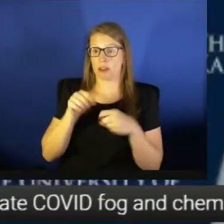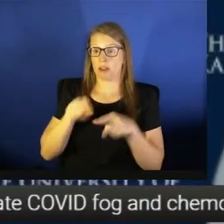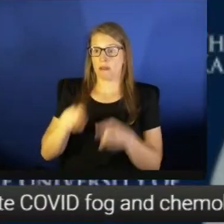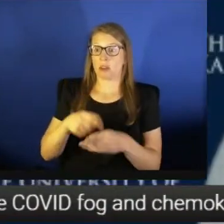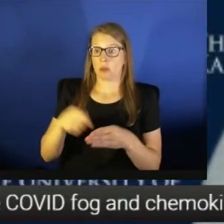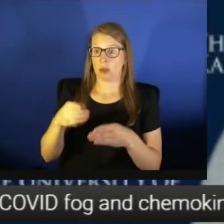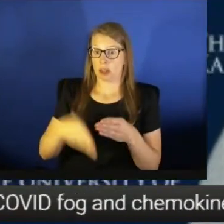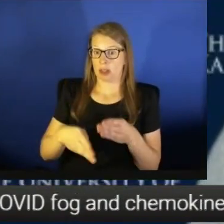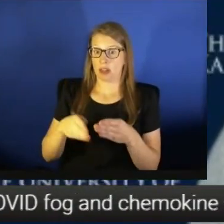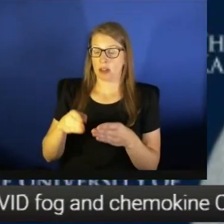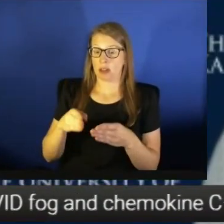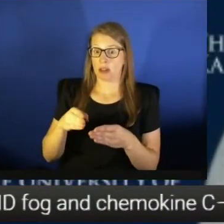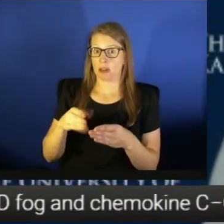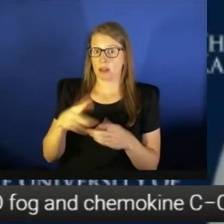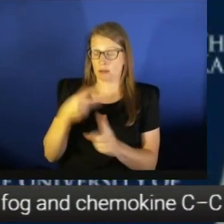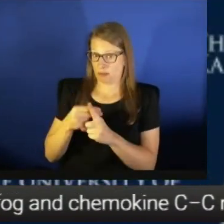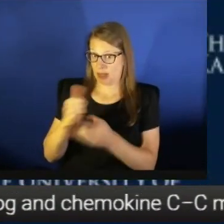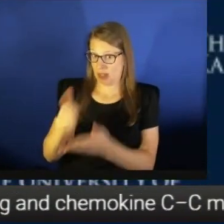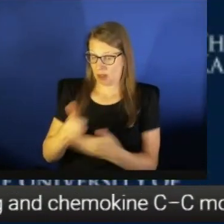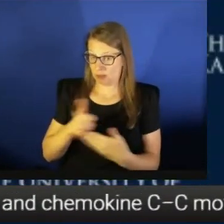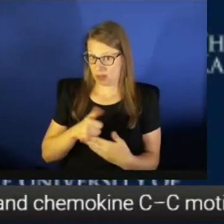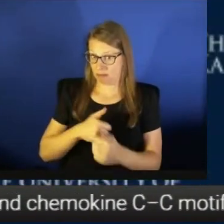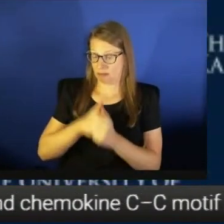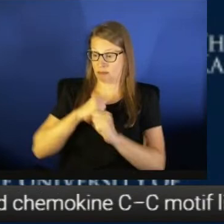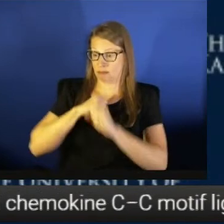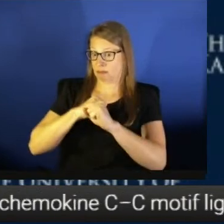again? She sounds pretty protected.